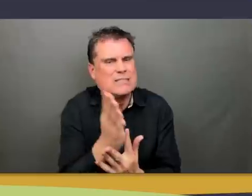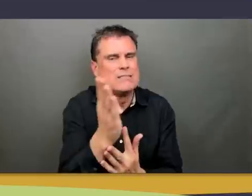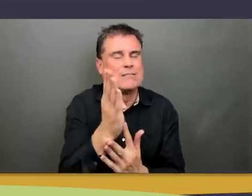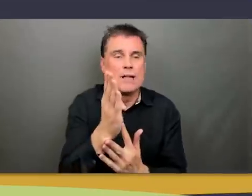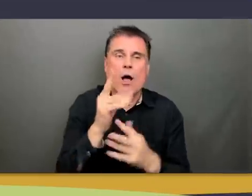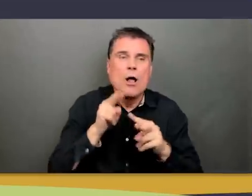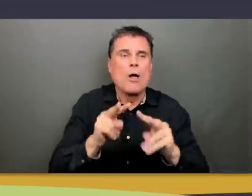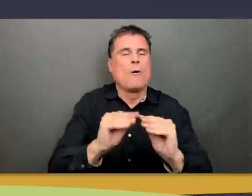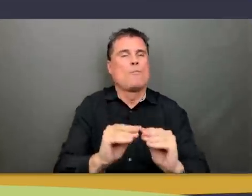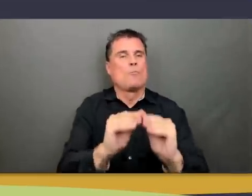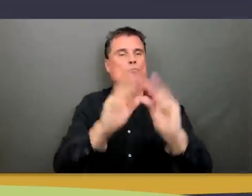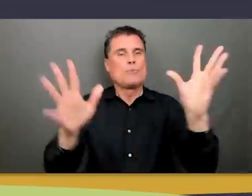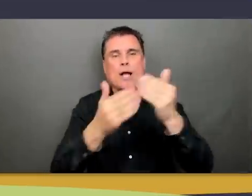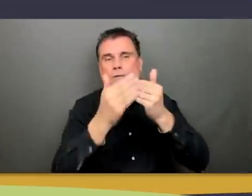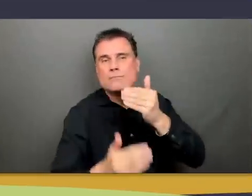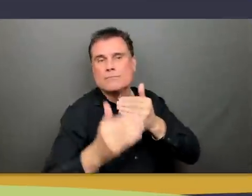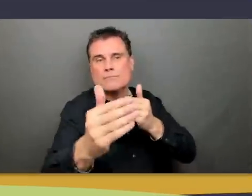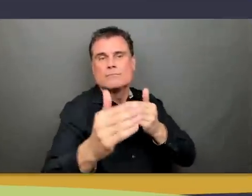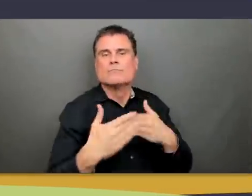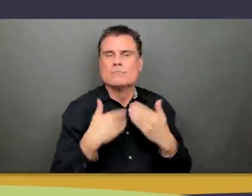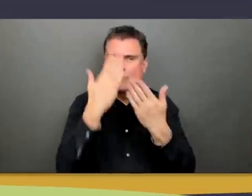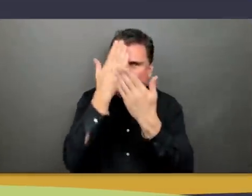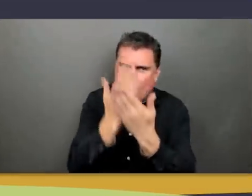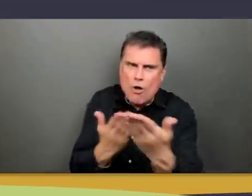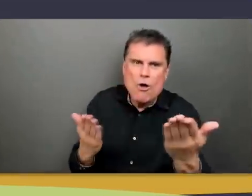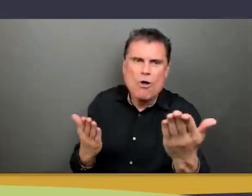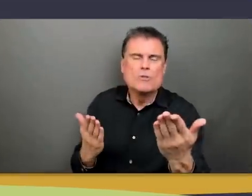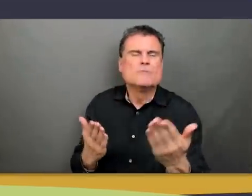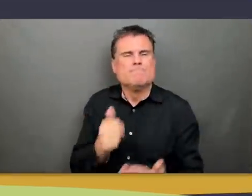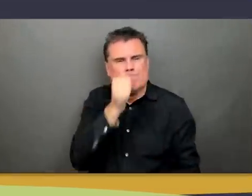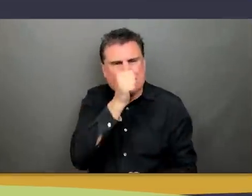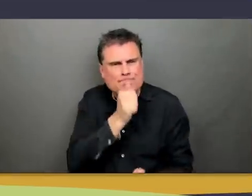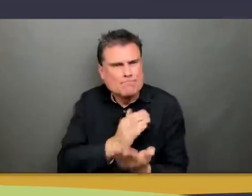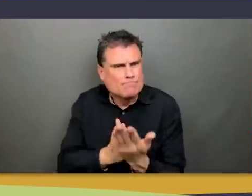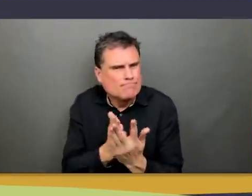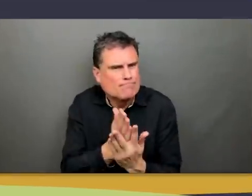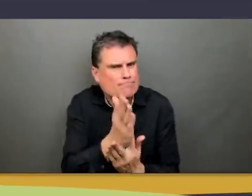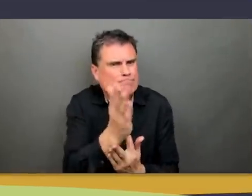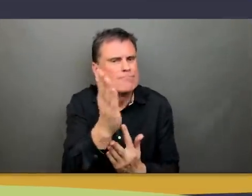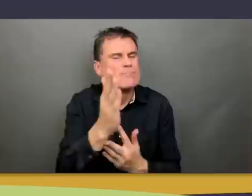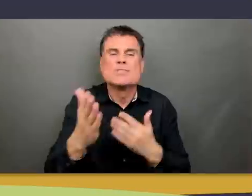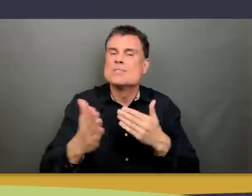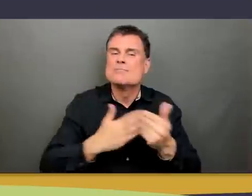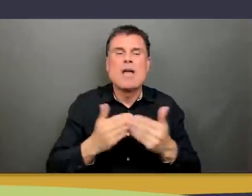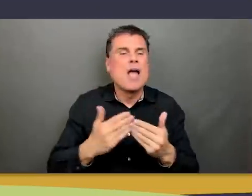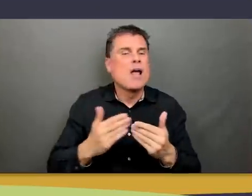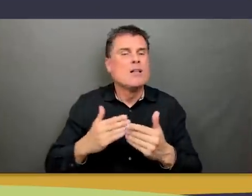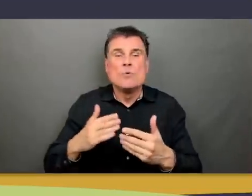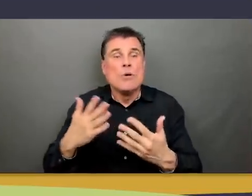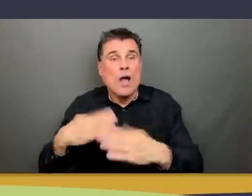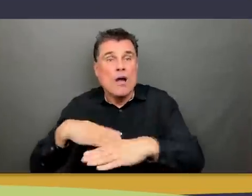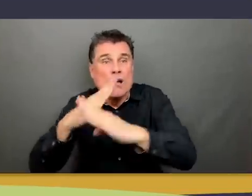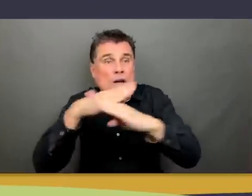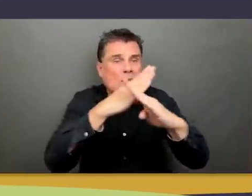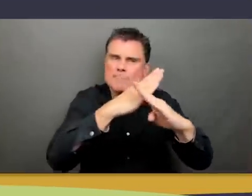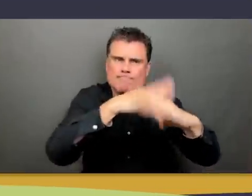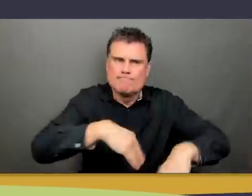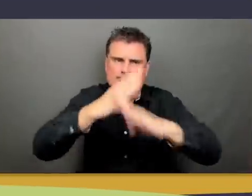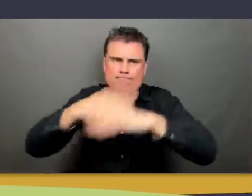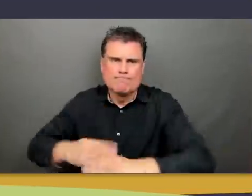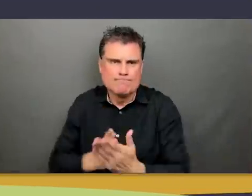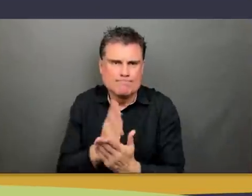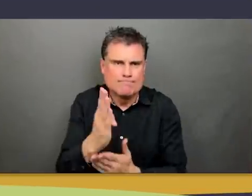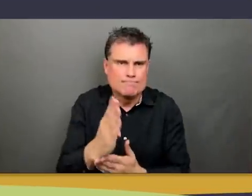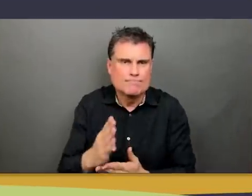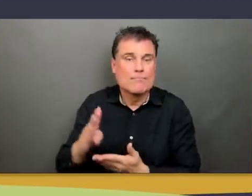path. Because you know, as Angela Davis reminds us, that freedom is a constant struggle.